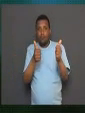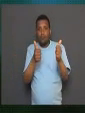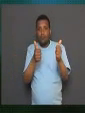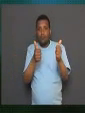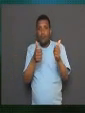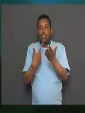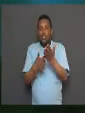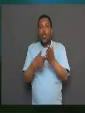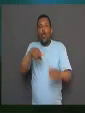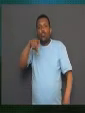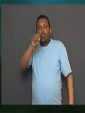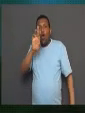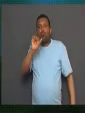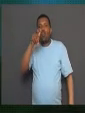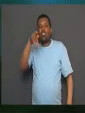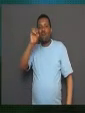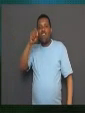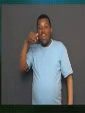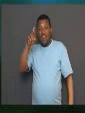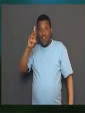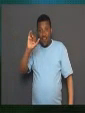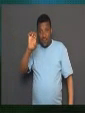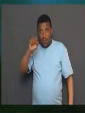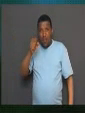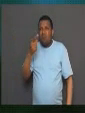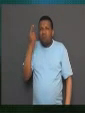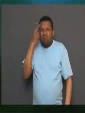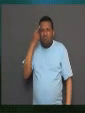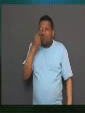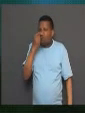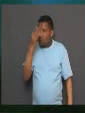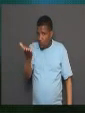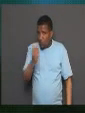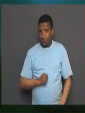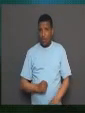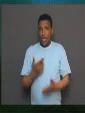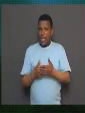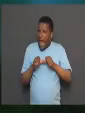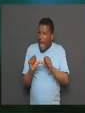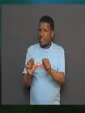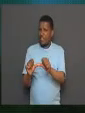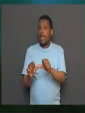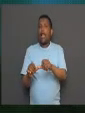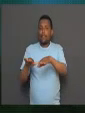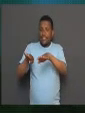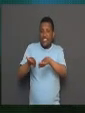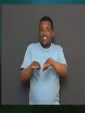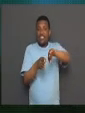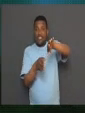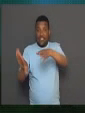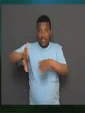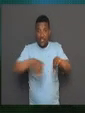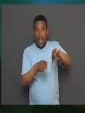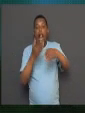The troposphere, which we are most familiar with, extends from sea level to